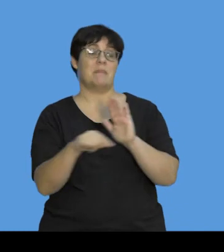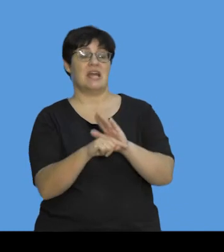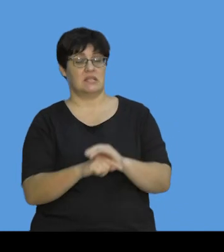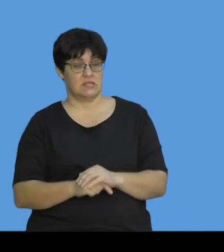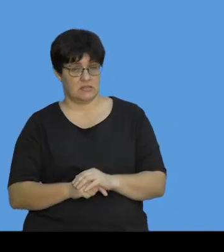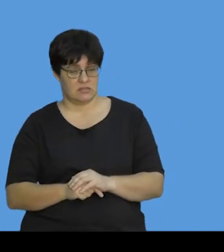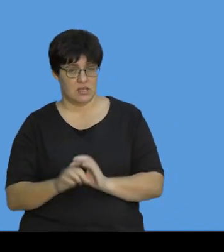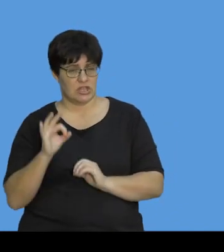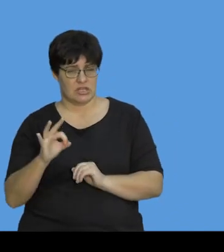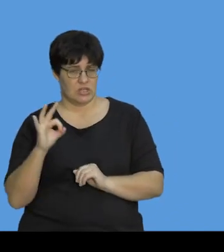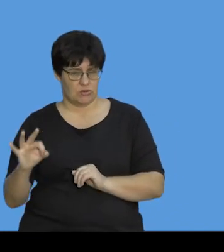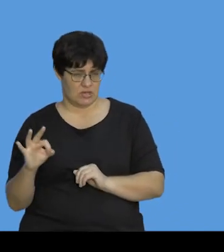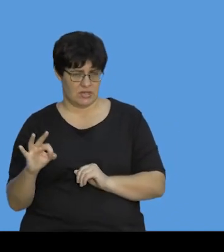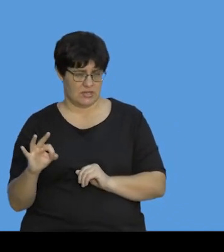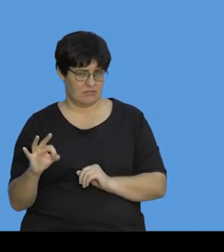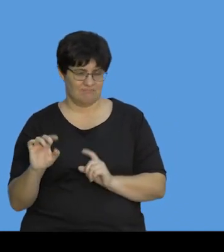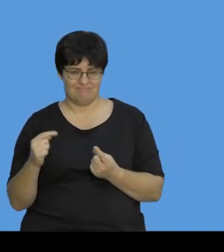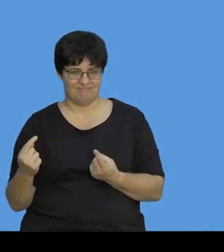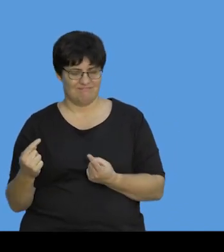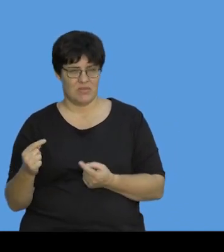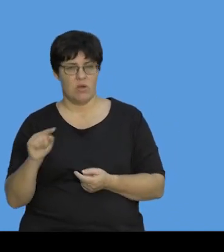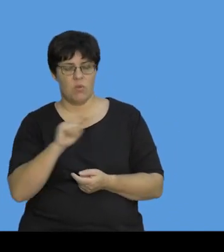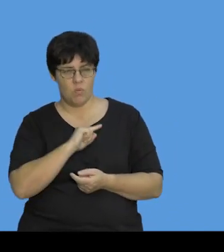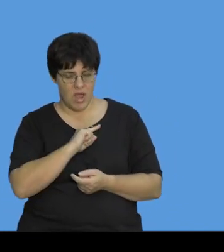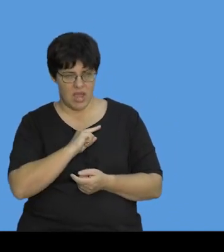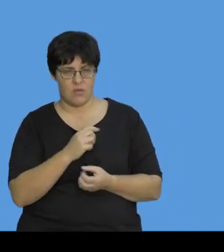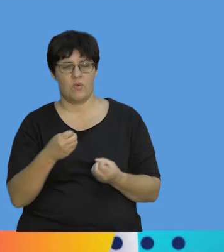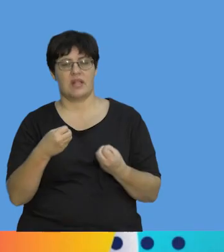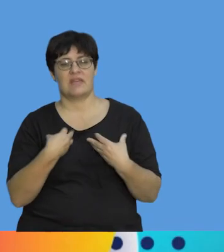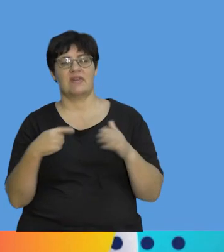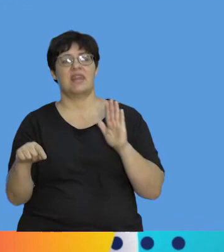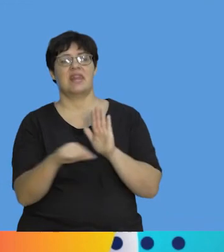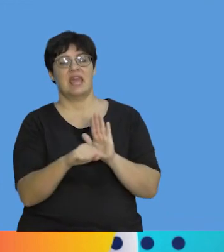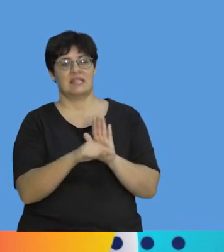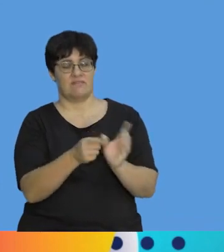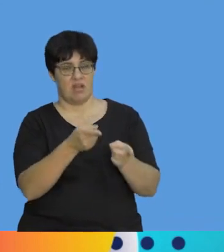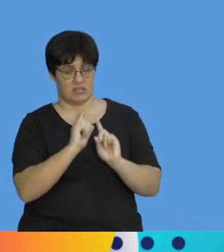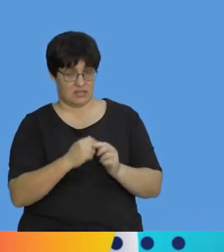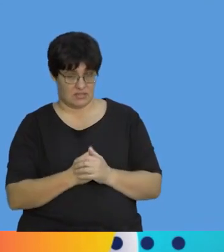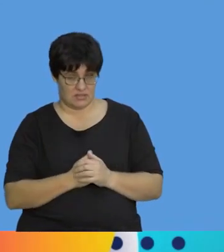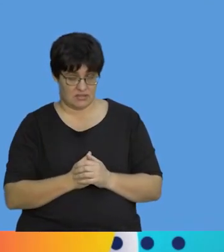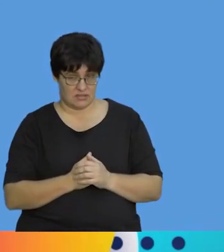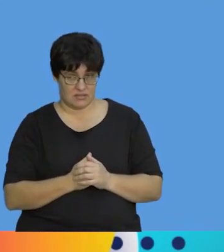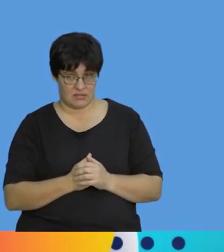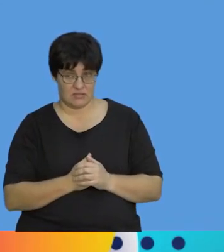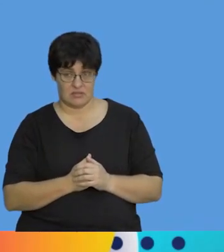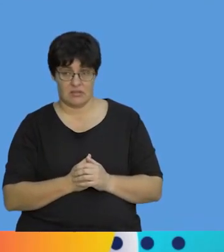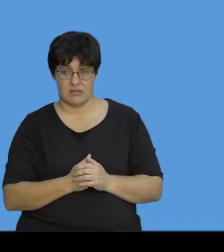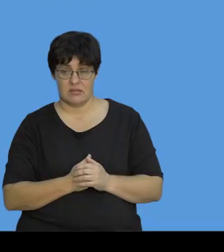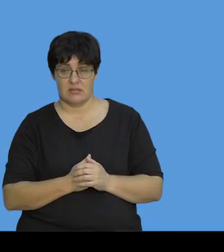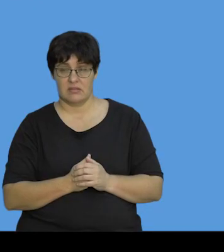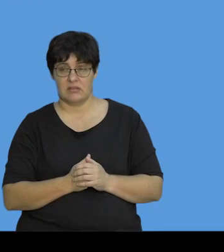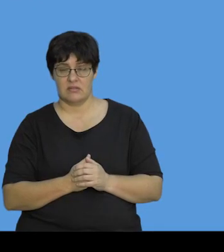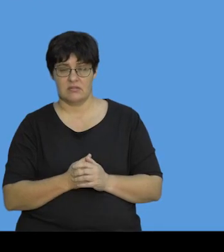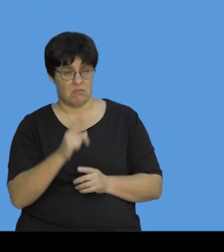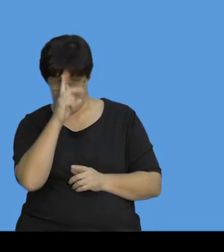the 33,78, because that's going to give me a negative answer. Watch, okay, just in